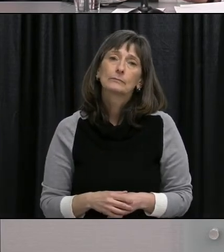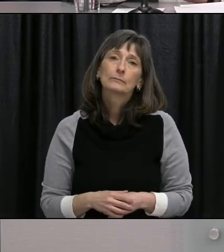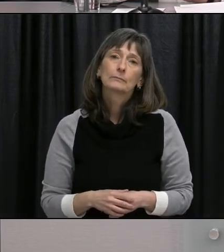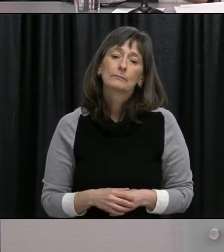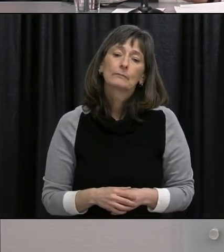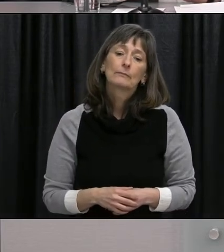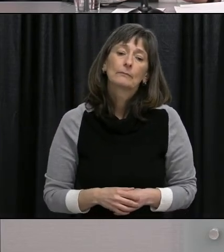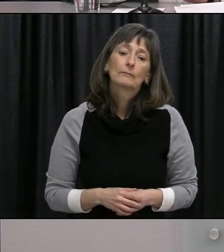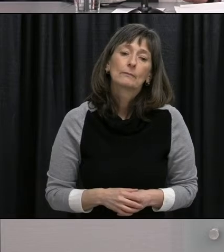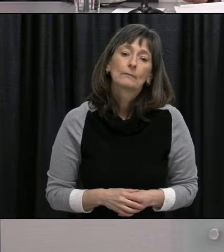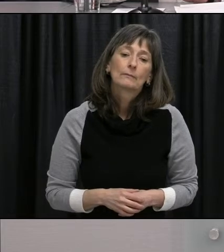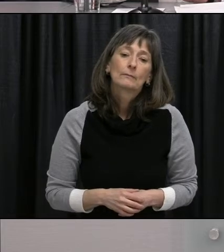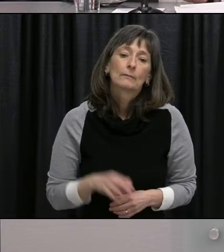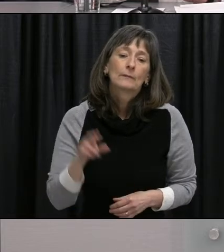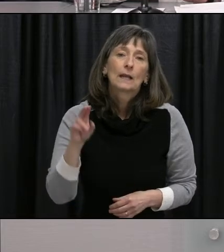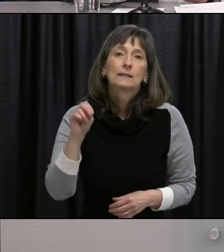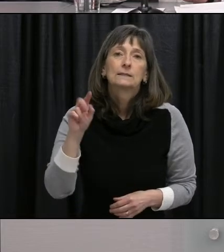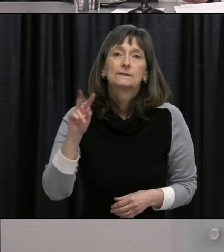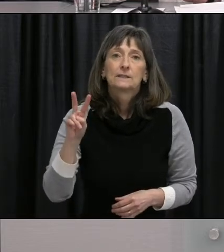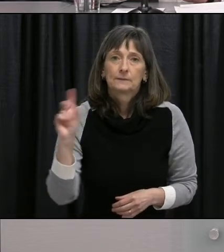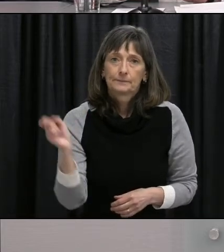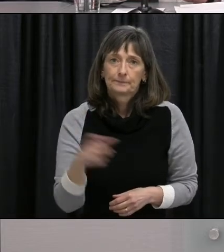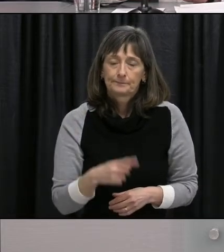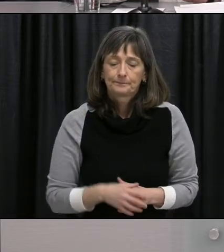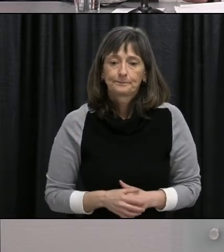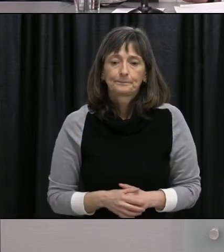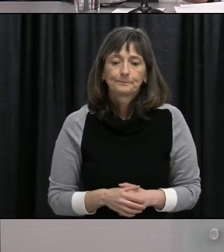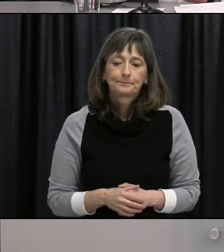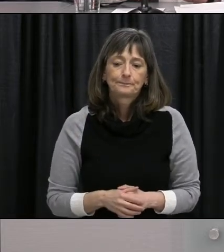Thank you. Kellyanne Roberts with NTV News. Please go ahead.